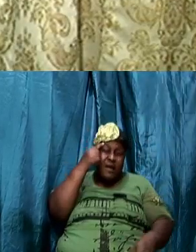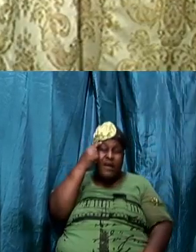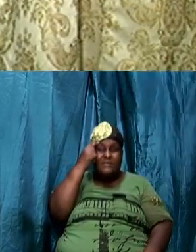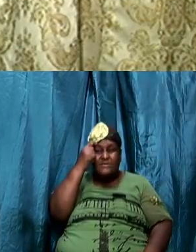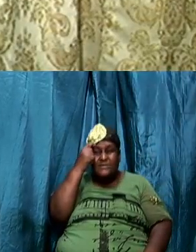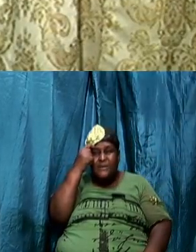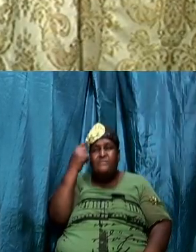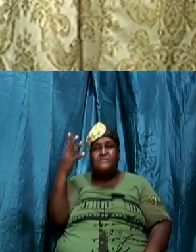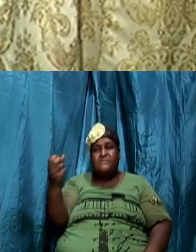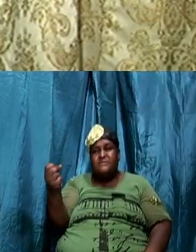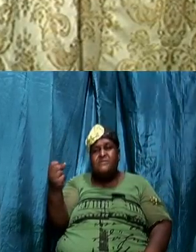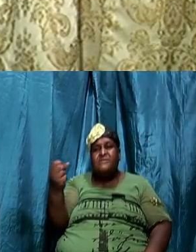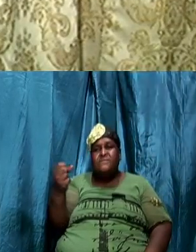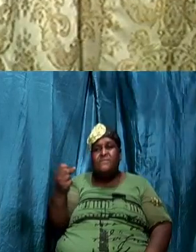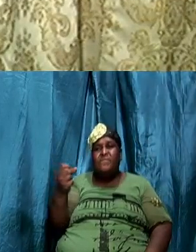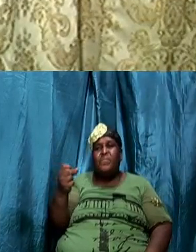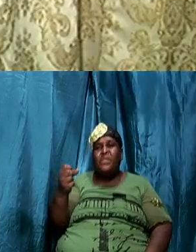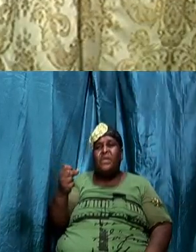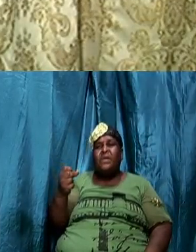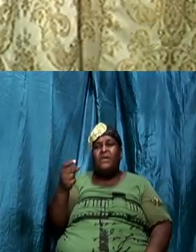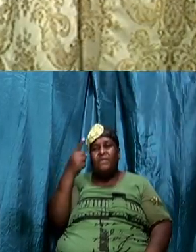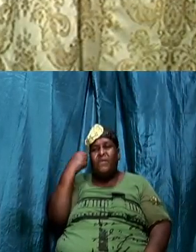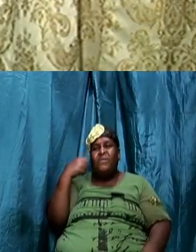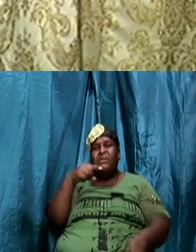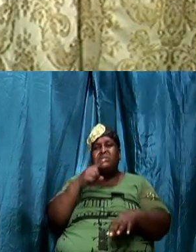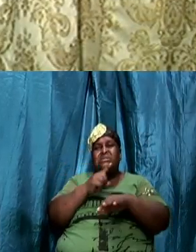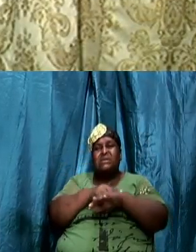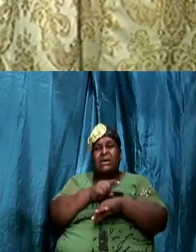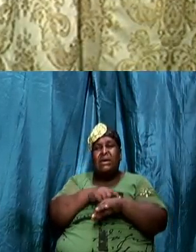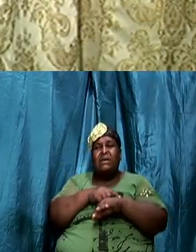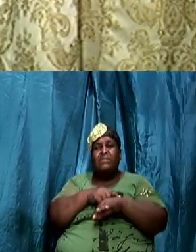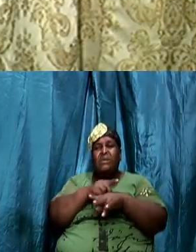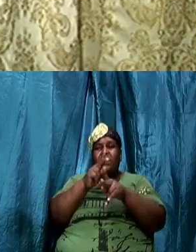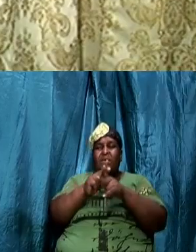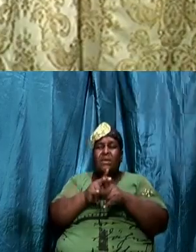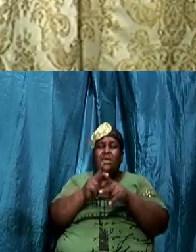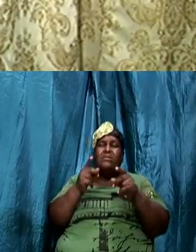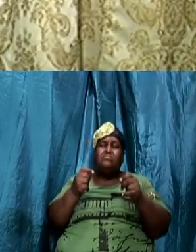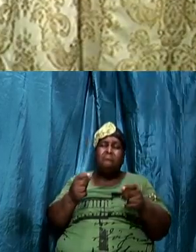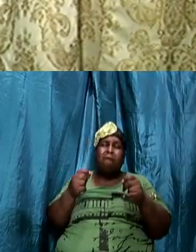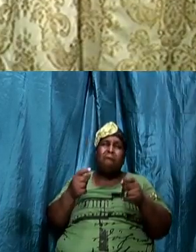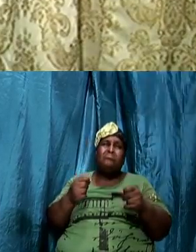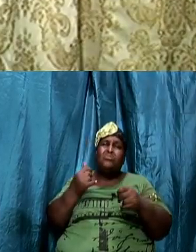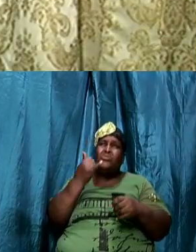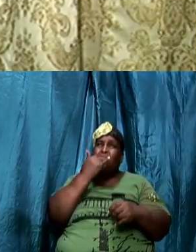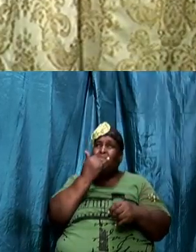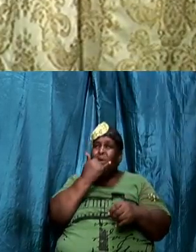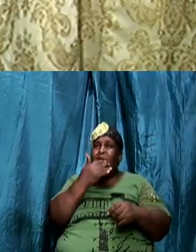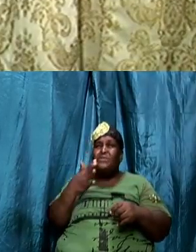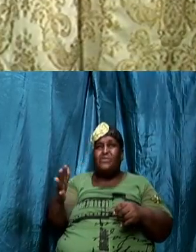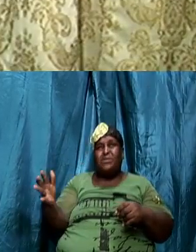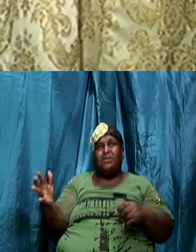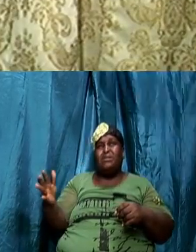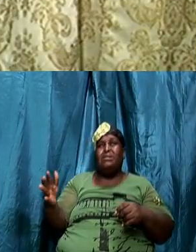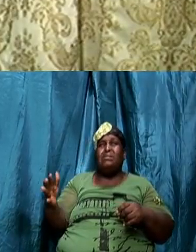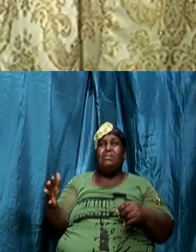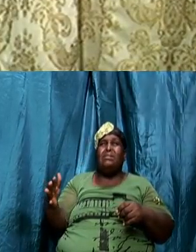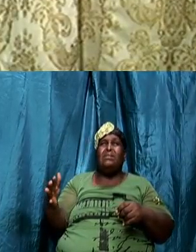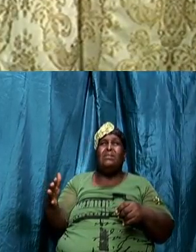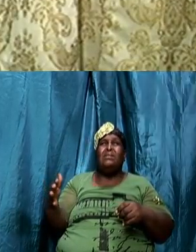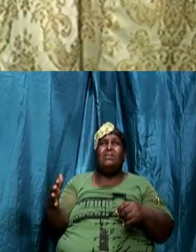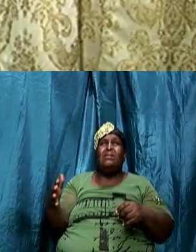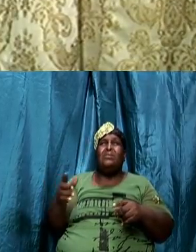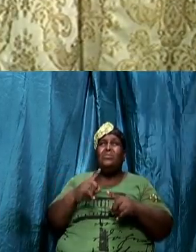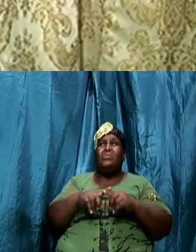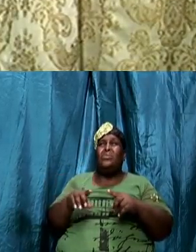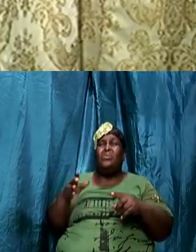it and we feel it. But after a while, we just keep doing the wrong thing to the extent that God no way make a move at us and we don't even know. We're